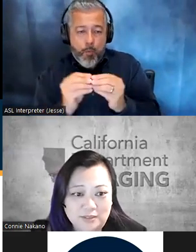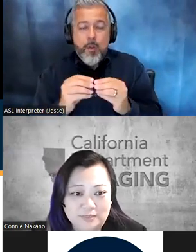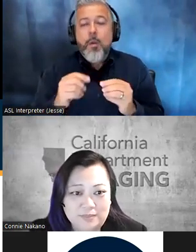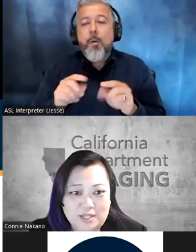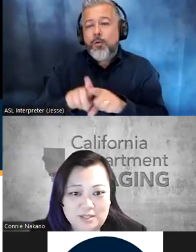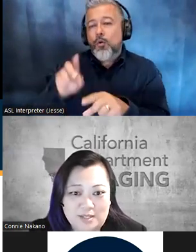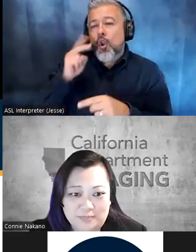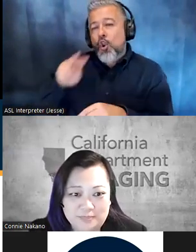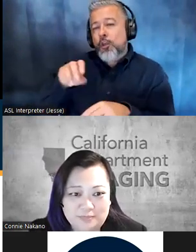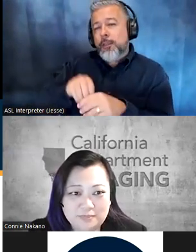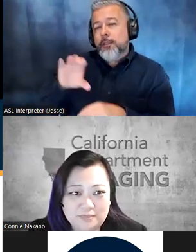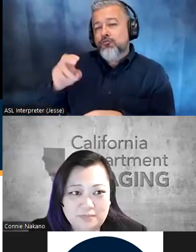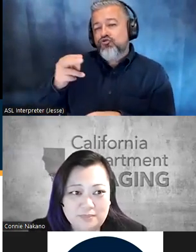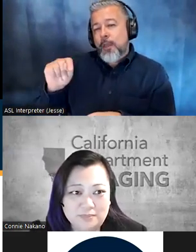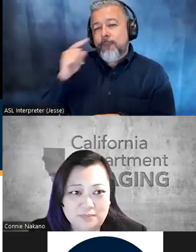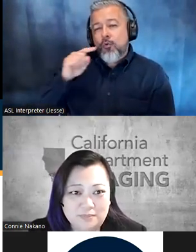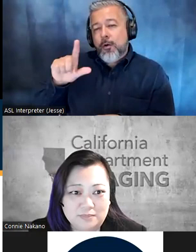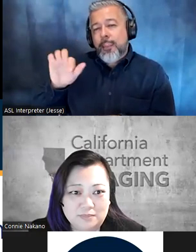well. Next slide.